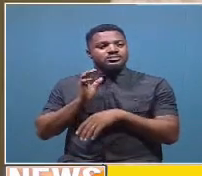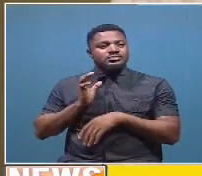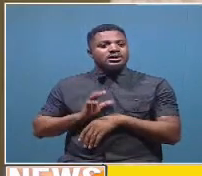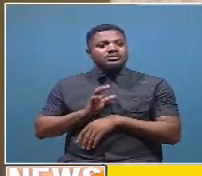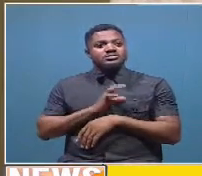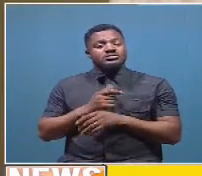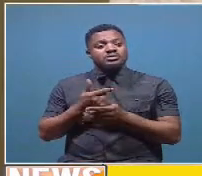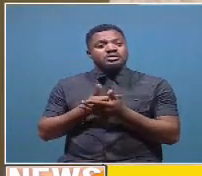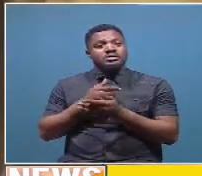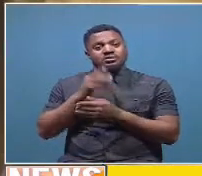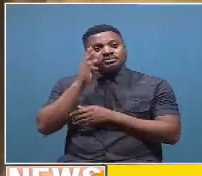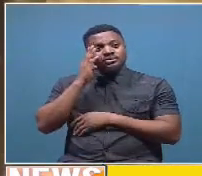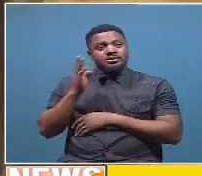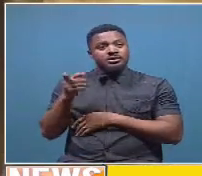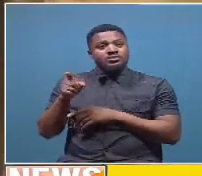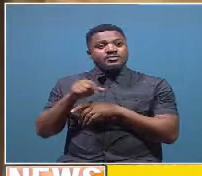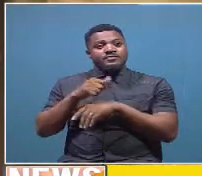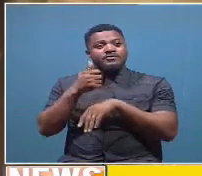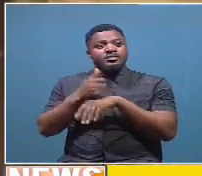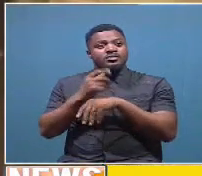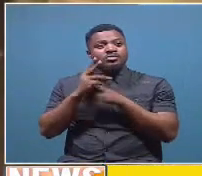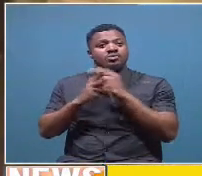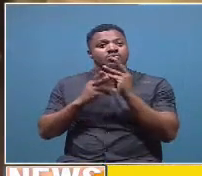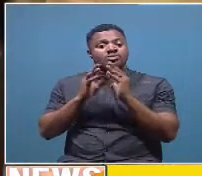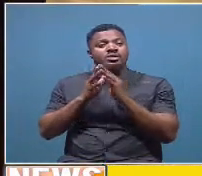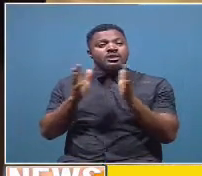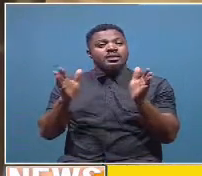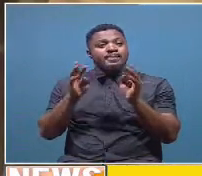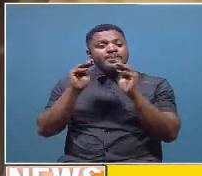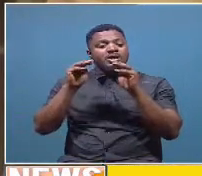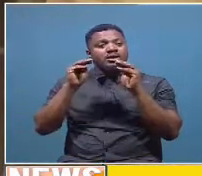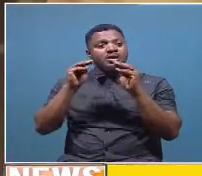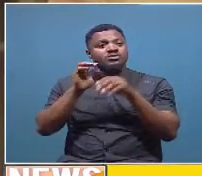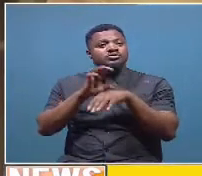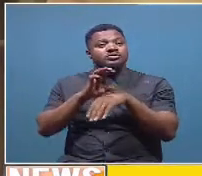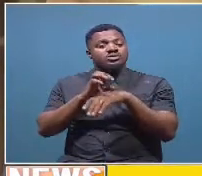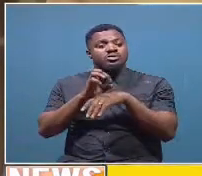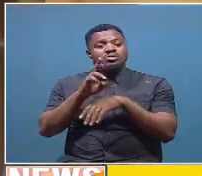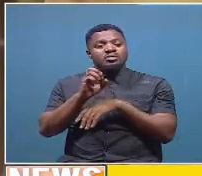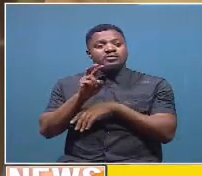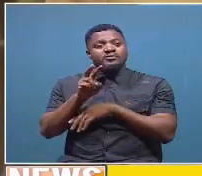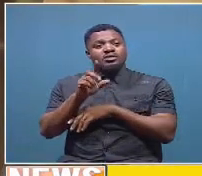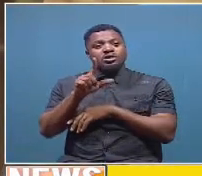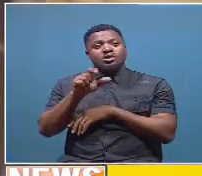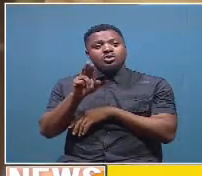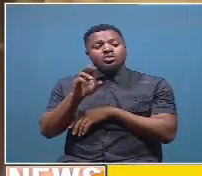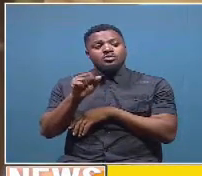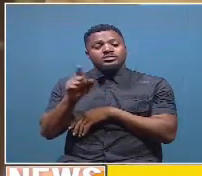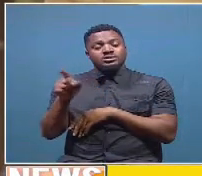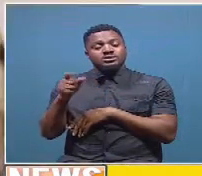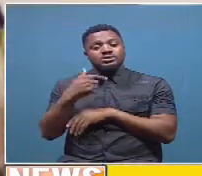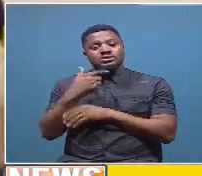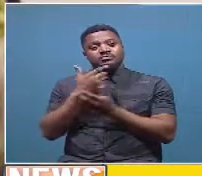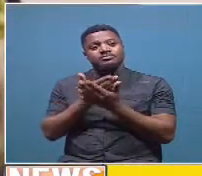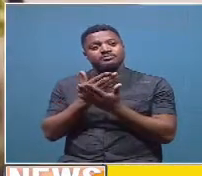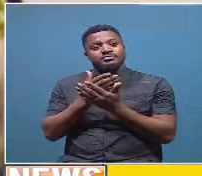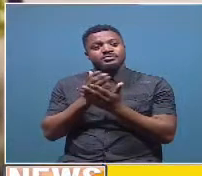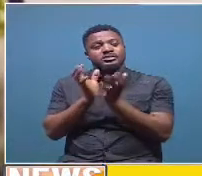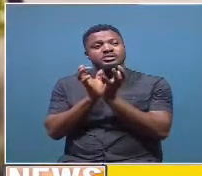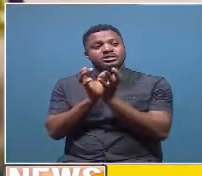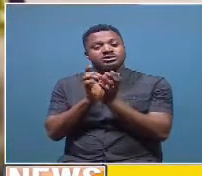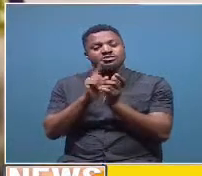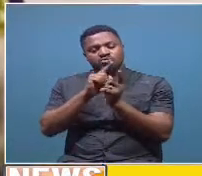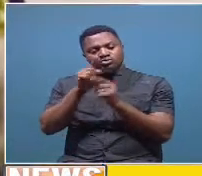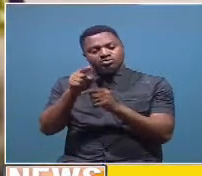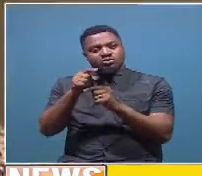Kwabno Punifrimpong, and founder of the Worldwide Miracle Outreach, Reverend Dr. Lawrence Tete, urged SNIT to get to